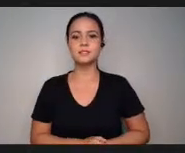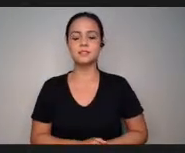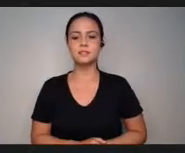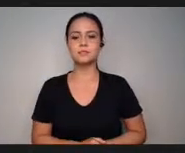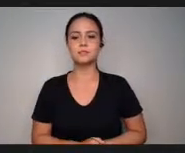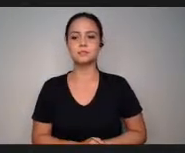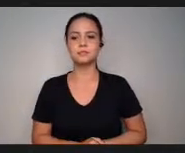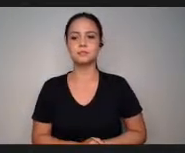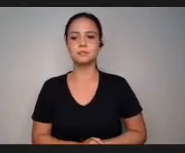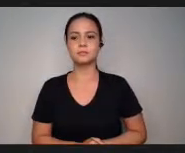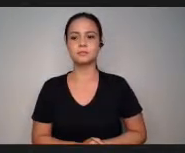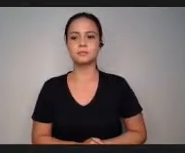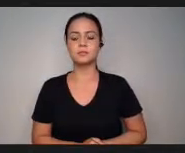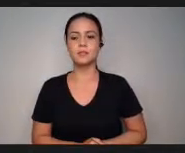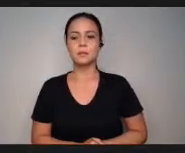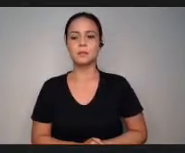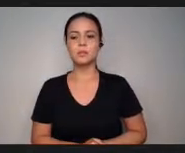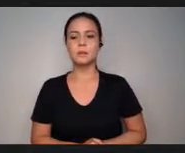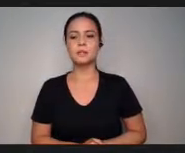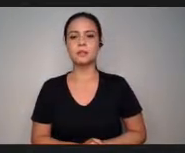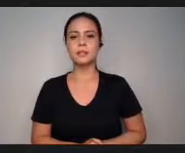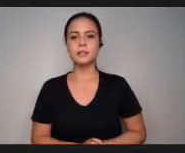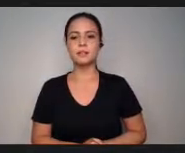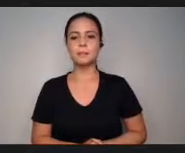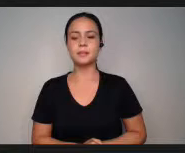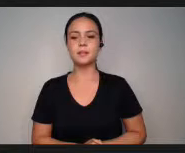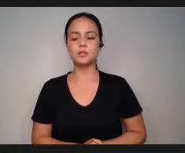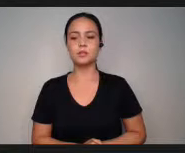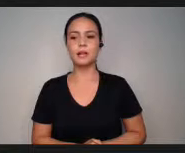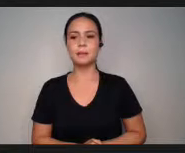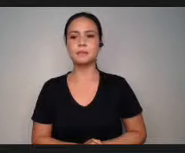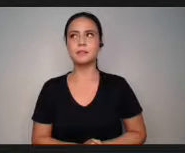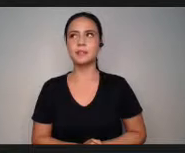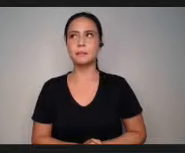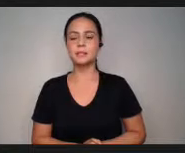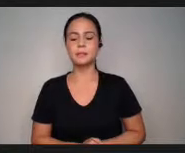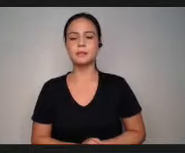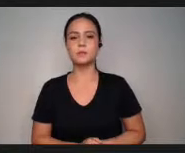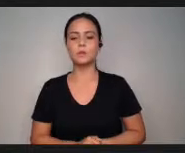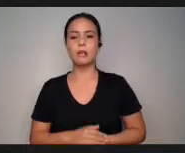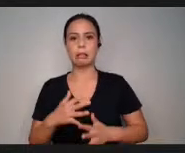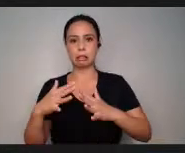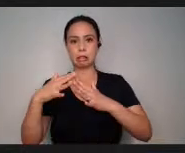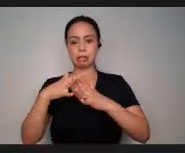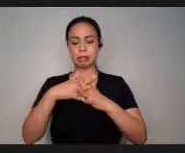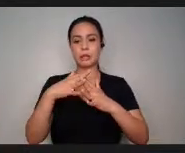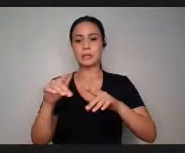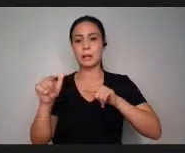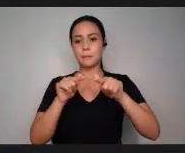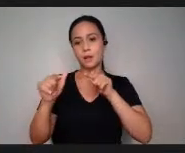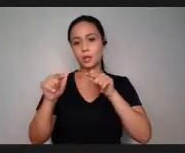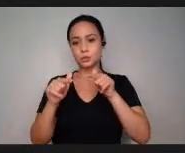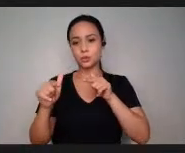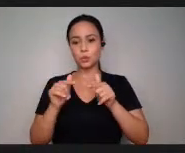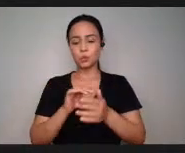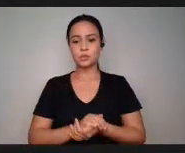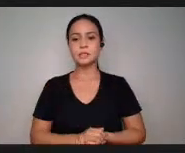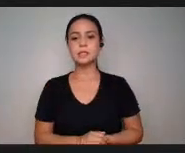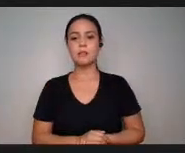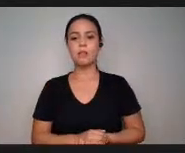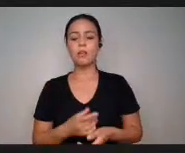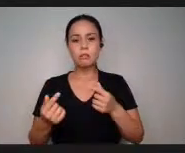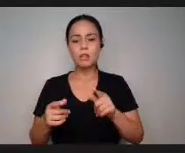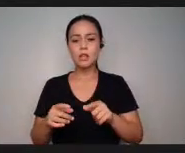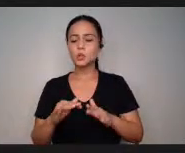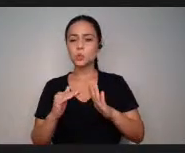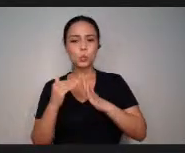happened mostly among higher income workers, and that many workers were not ever able to work from home. What we call in